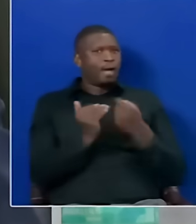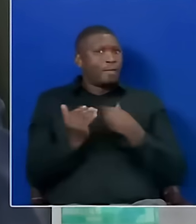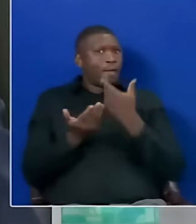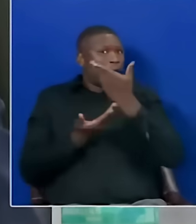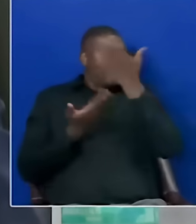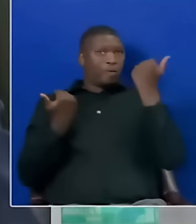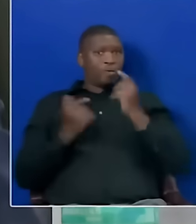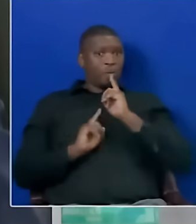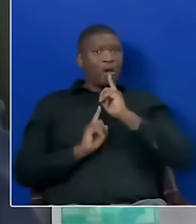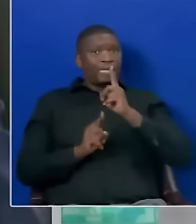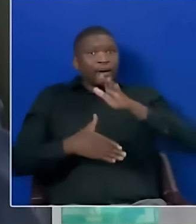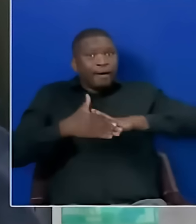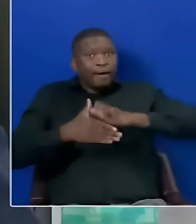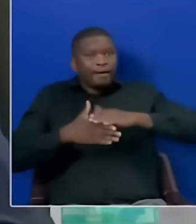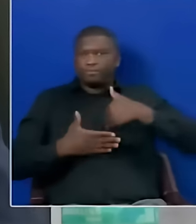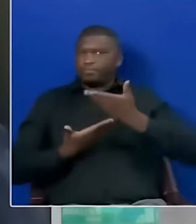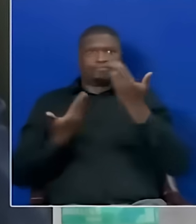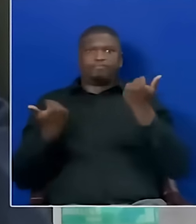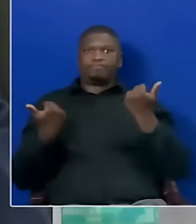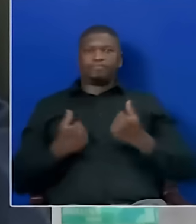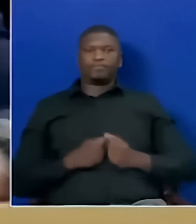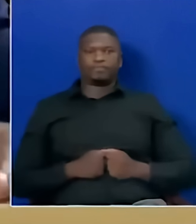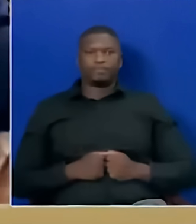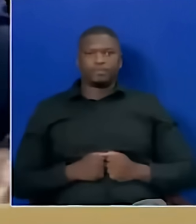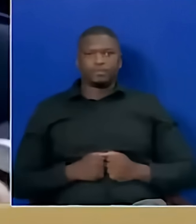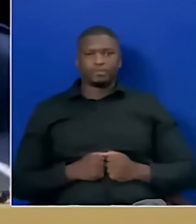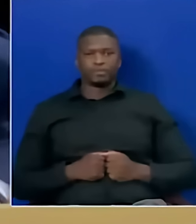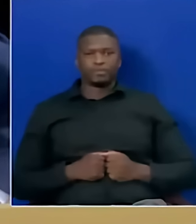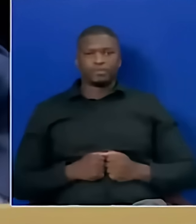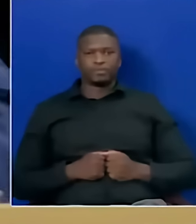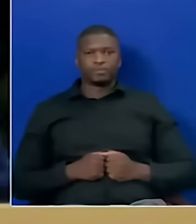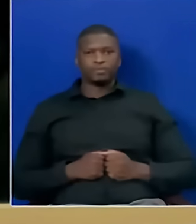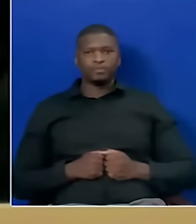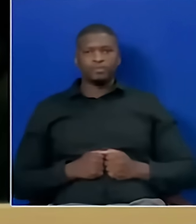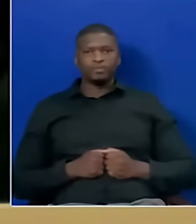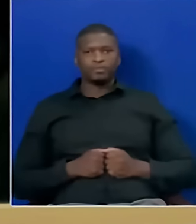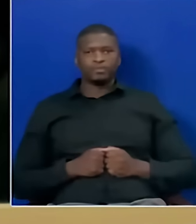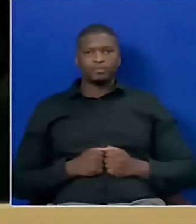the reason for that, Commissioner. If I remember the evidence of the